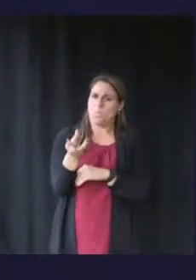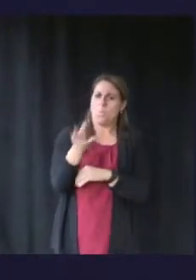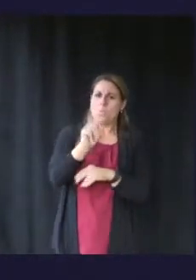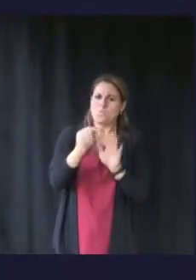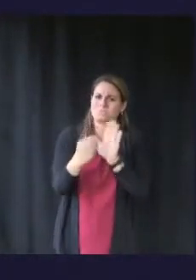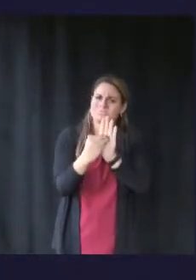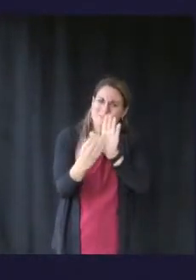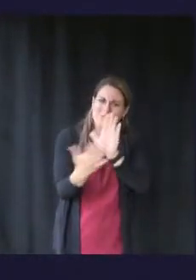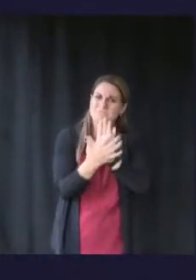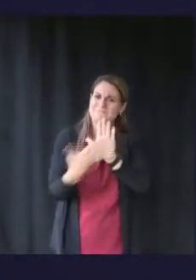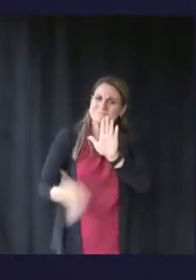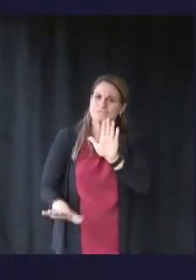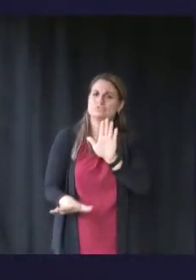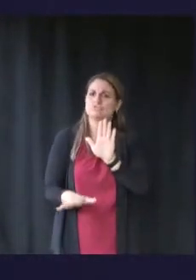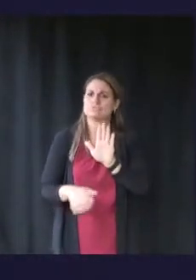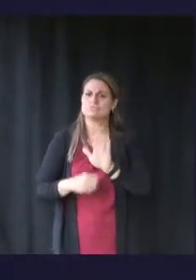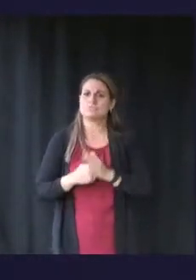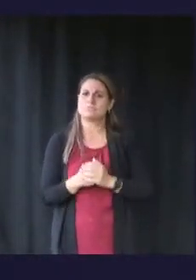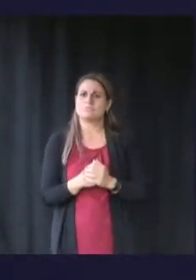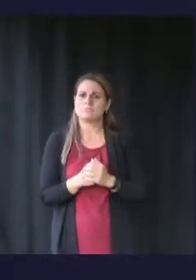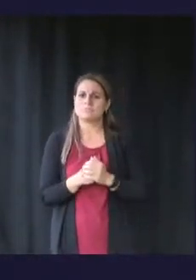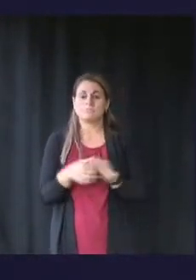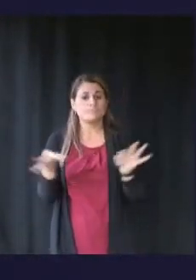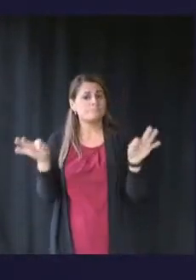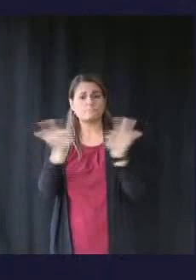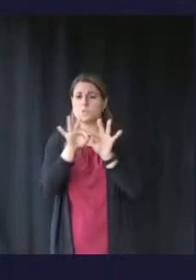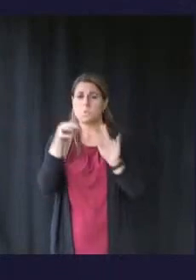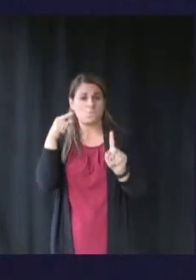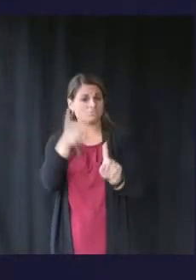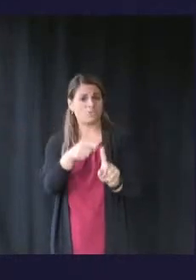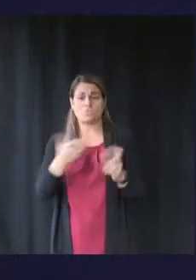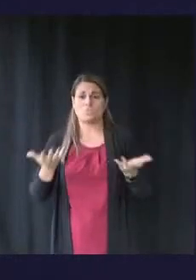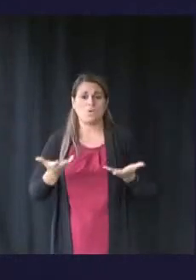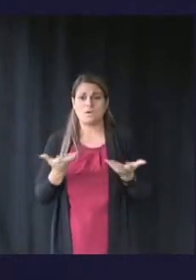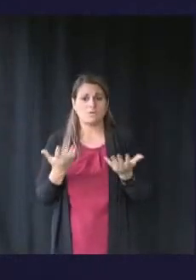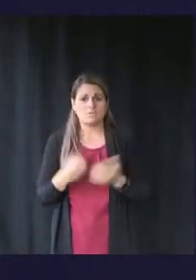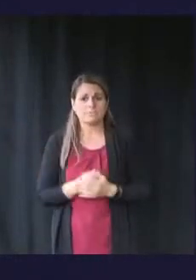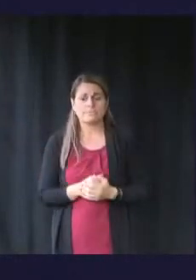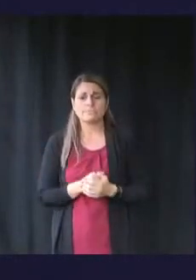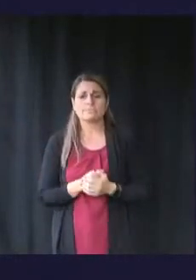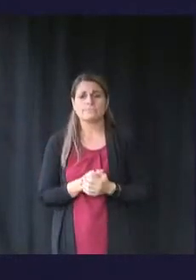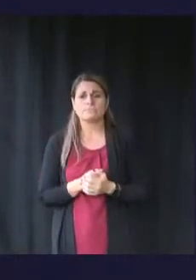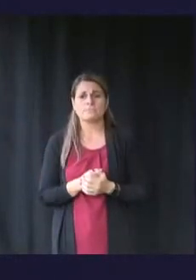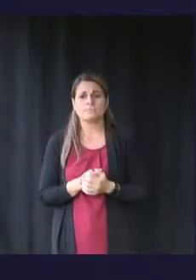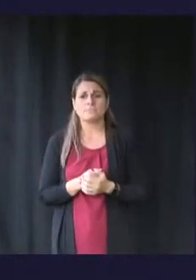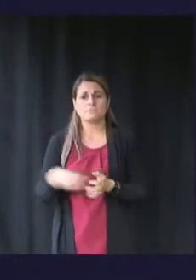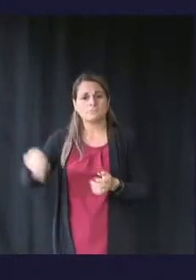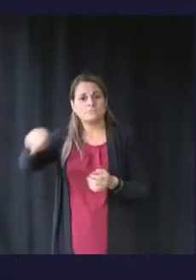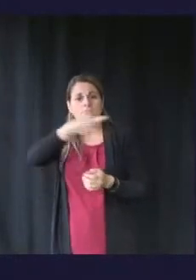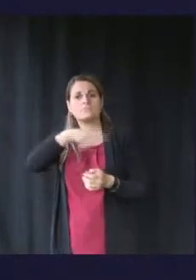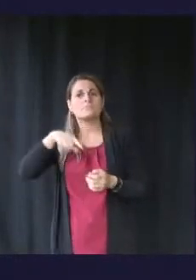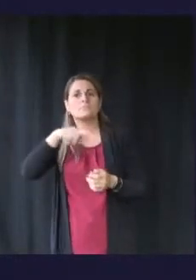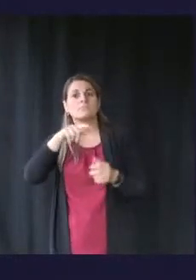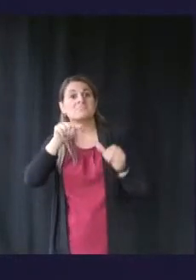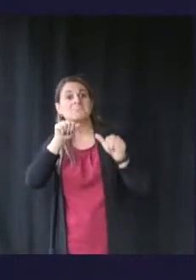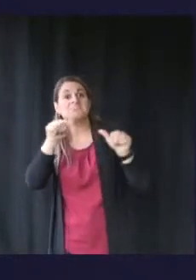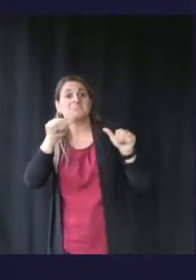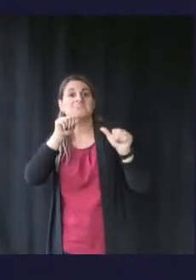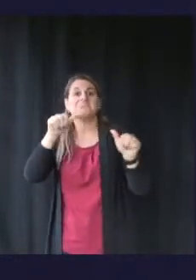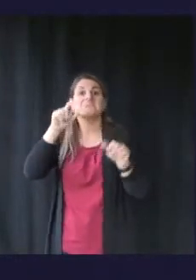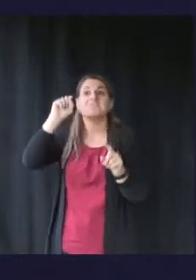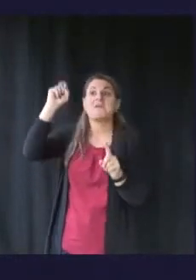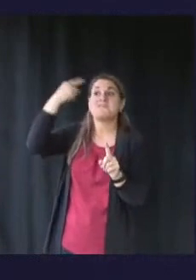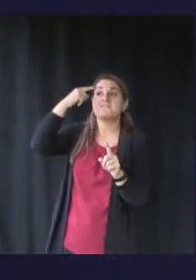important, it denied the entire German policy the ability to